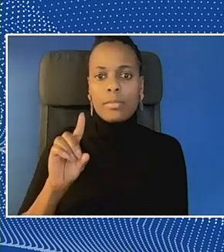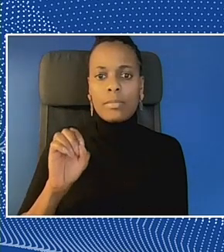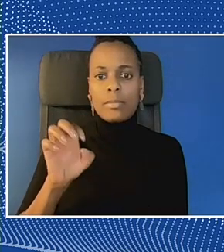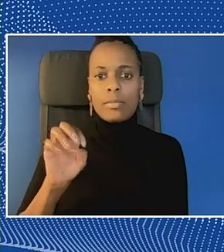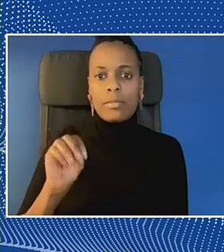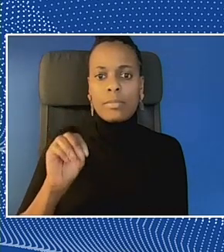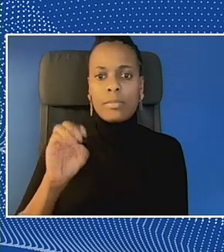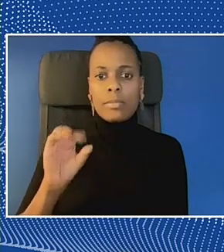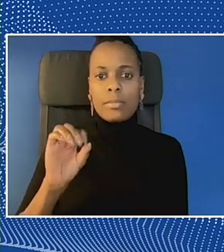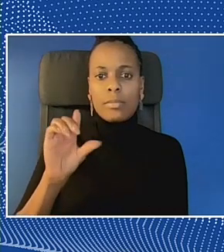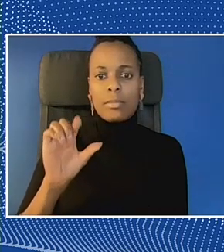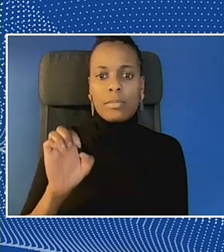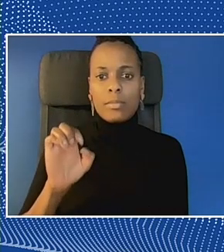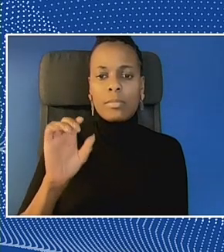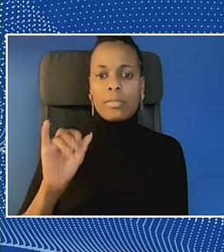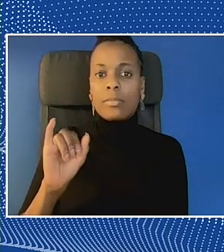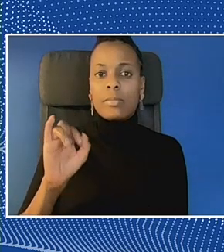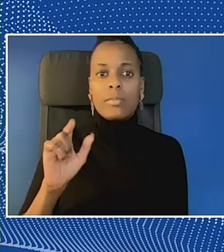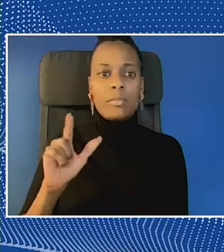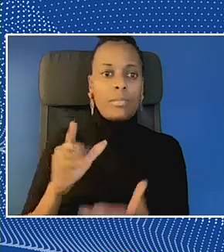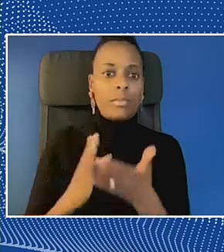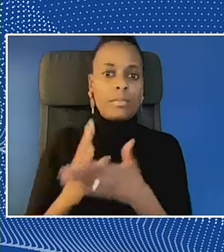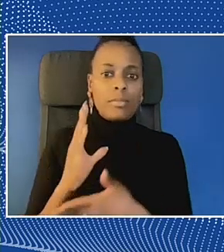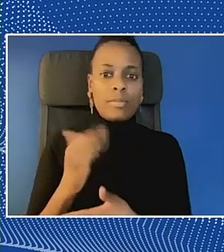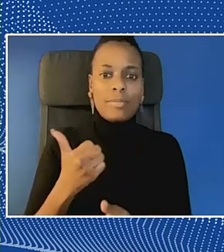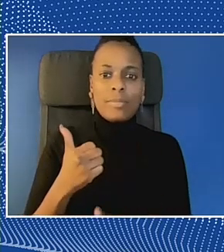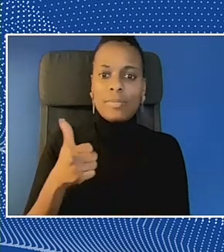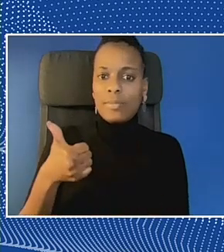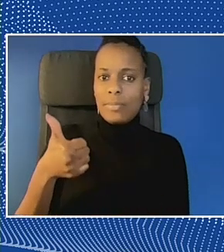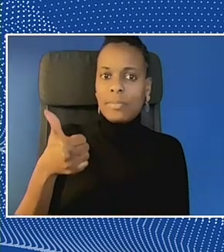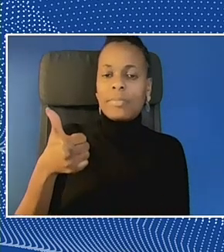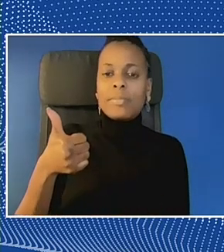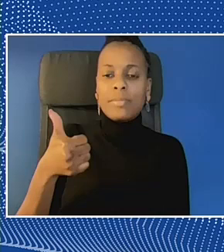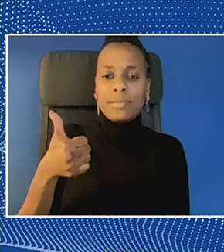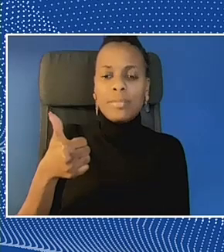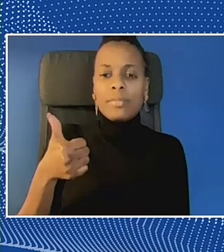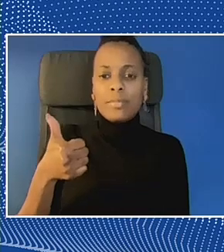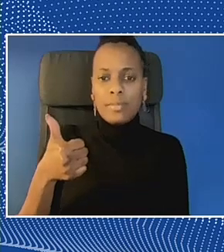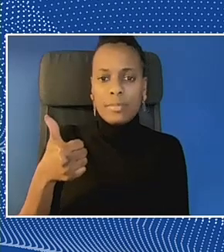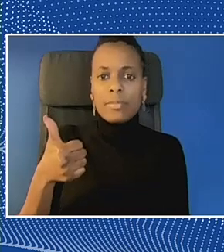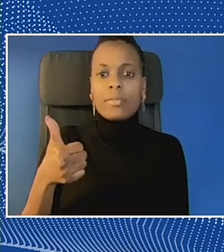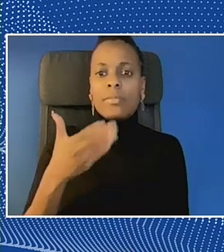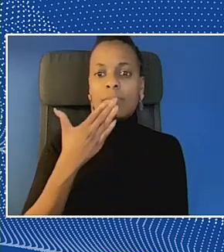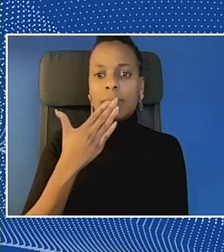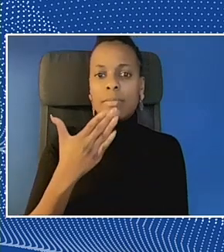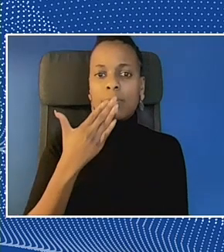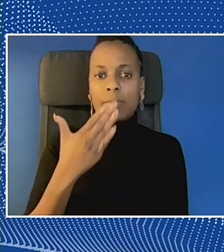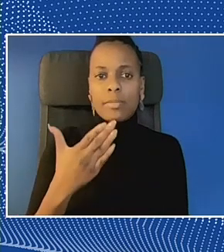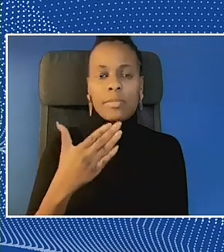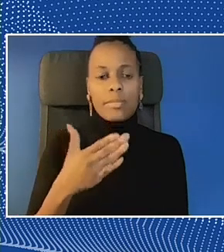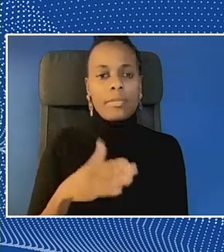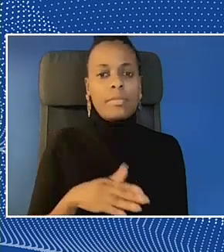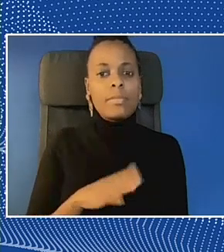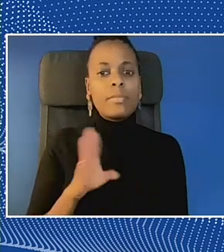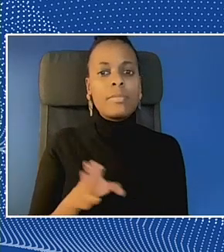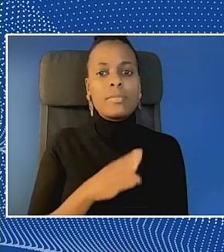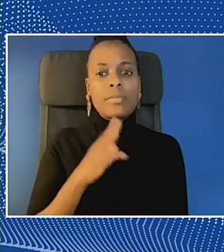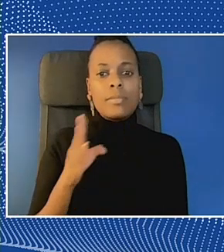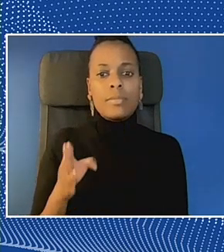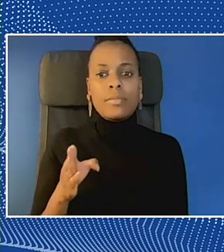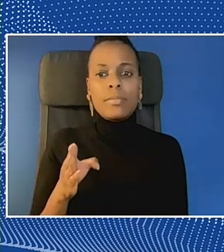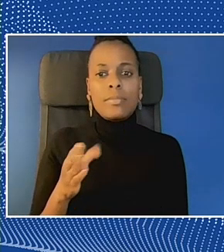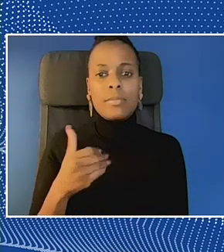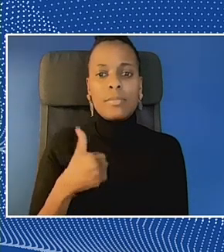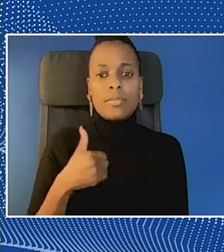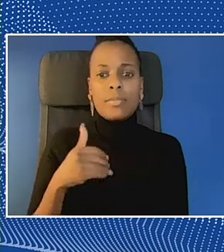And next, I have Civil Rights. Sorry, Wisdom. Wisdom Cole. Thank you very much. Thumbs up.